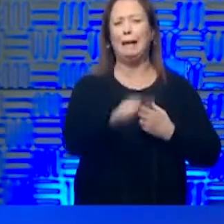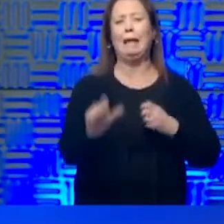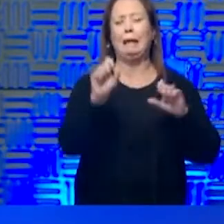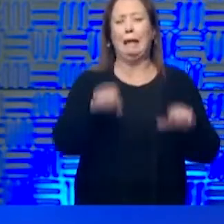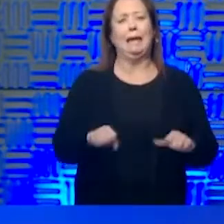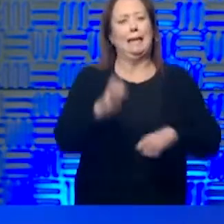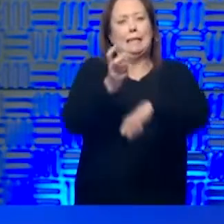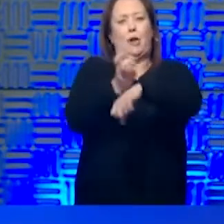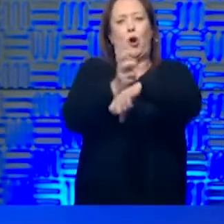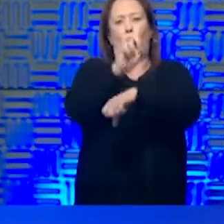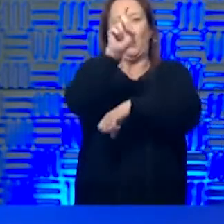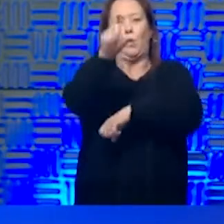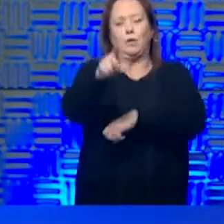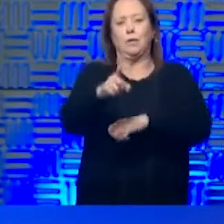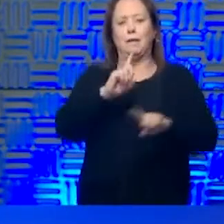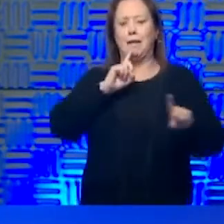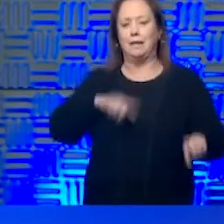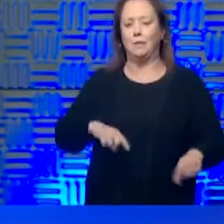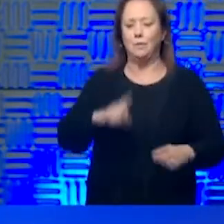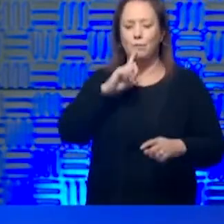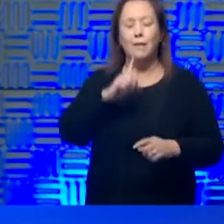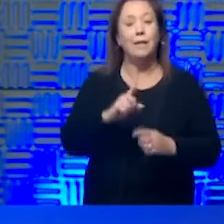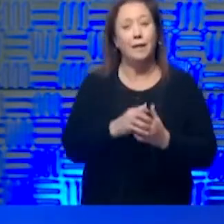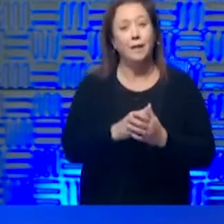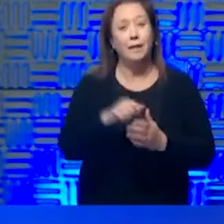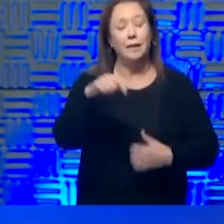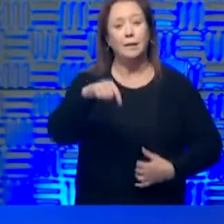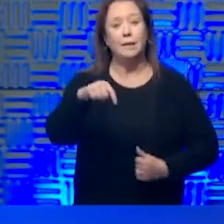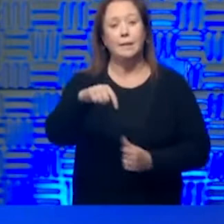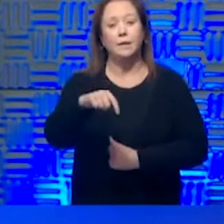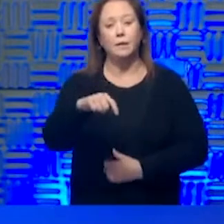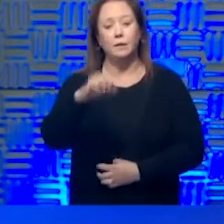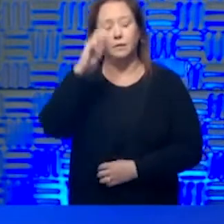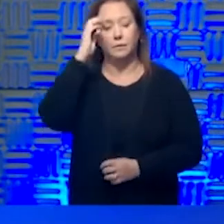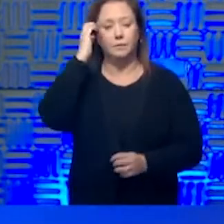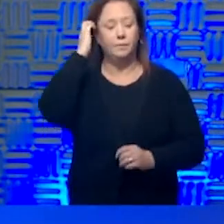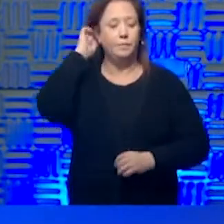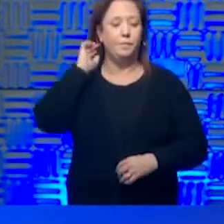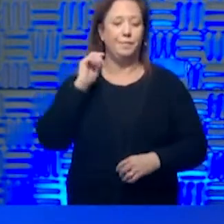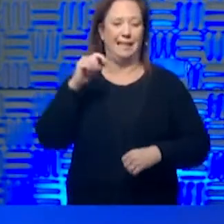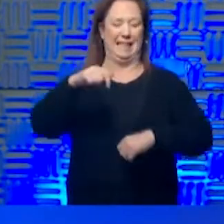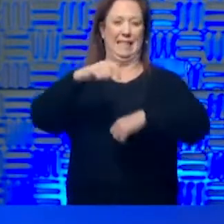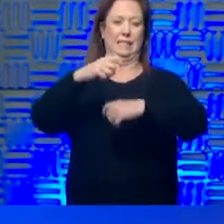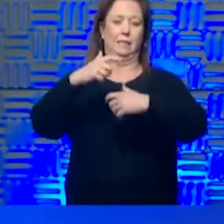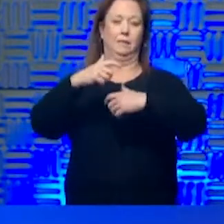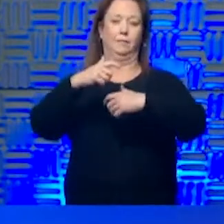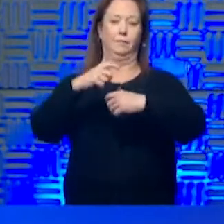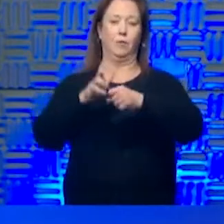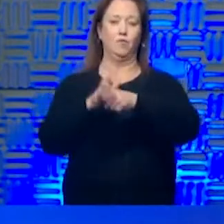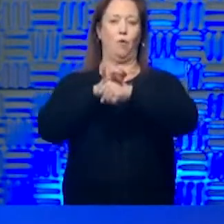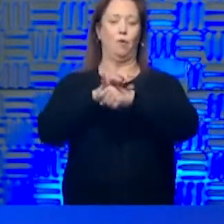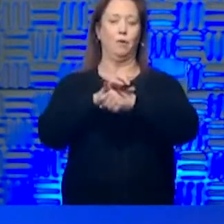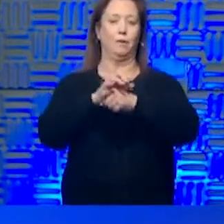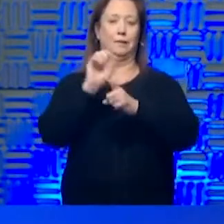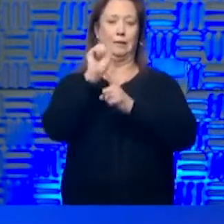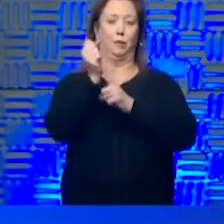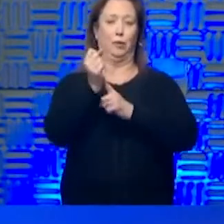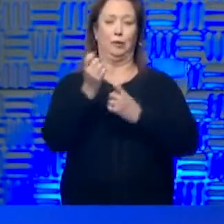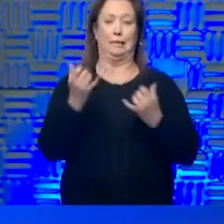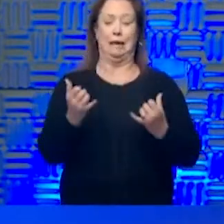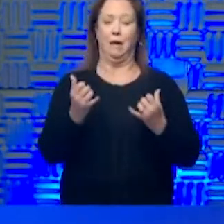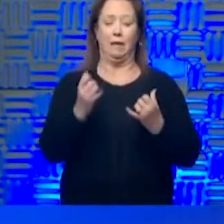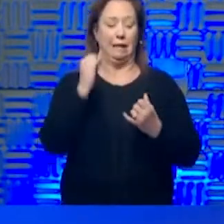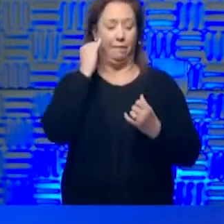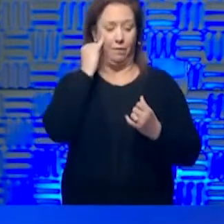That's a hard question to answer. I think that in this time period, certainly if you don't have to use daycare, and I